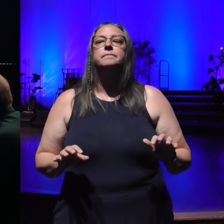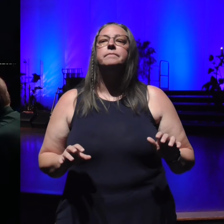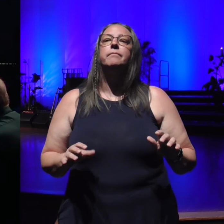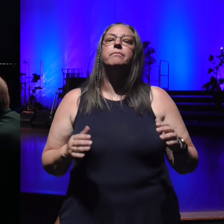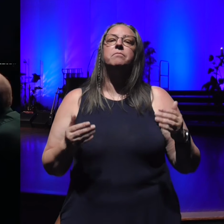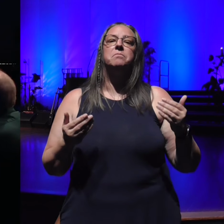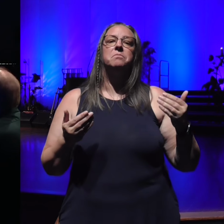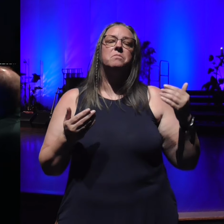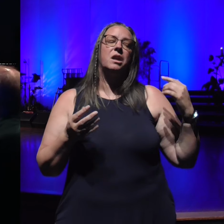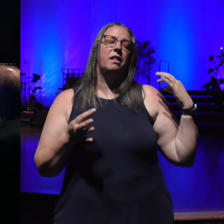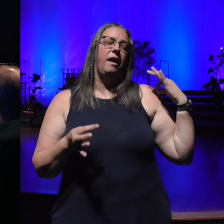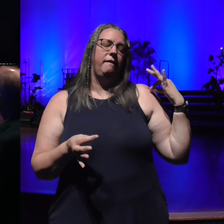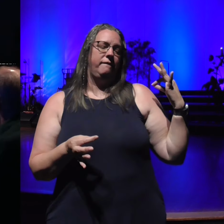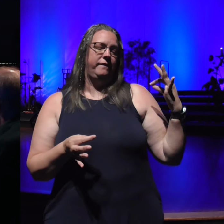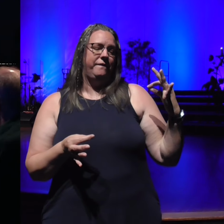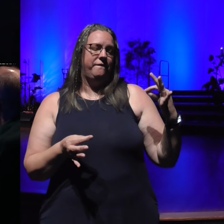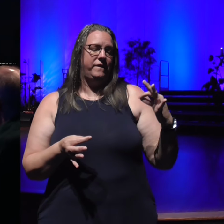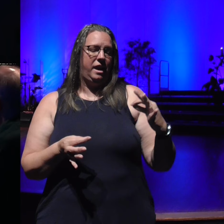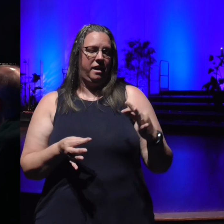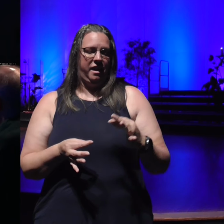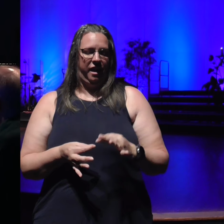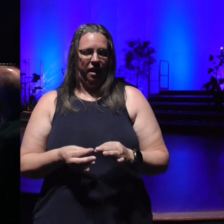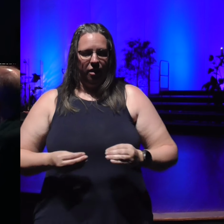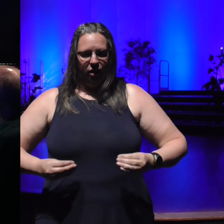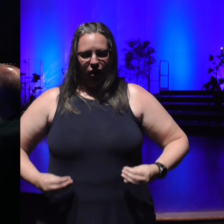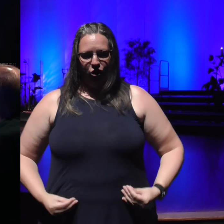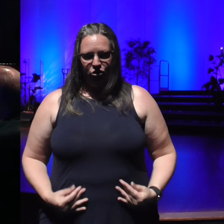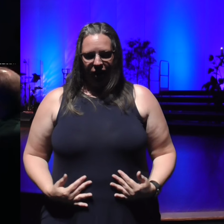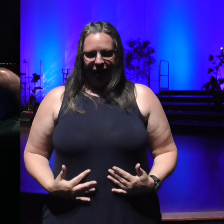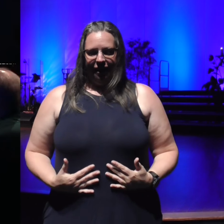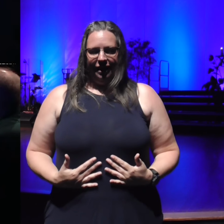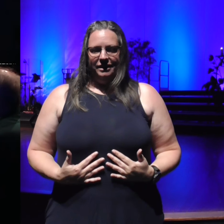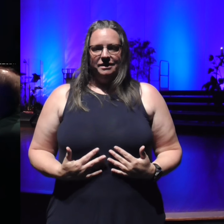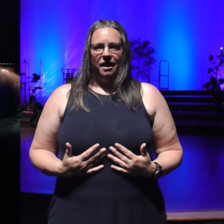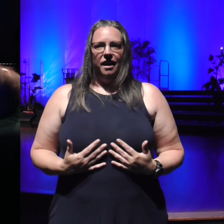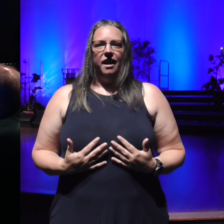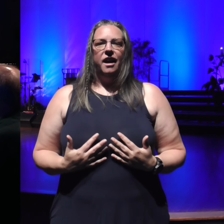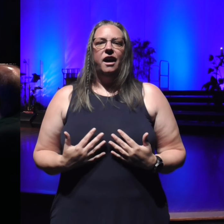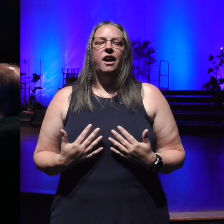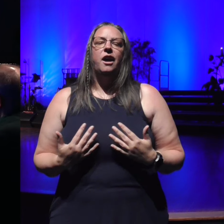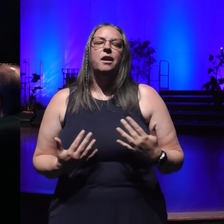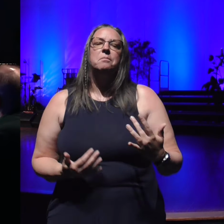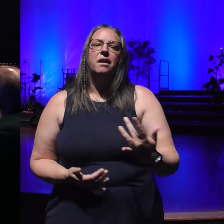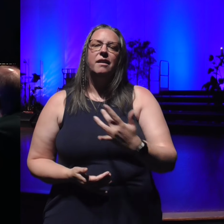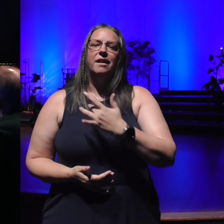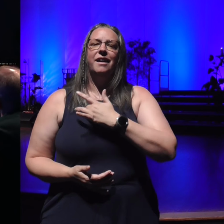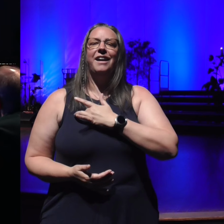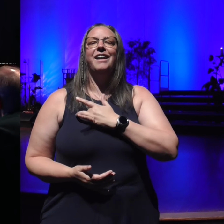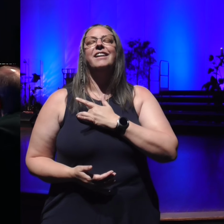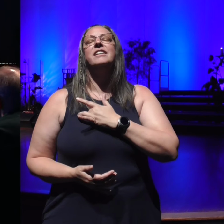Let faith rise up, oh heart,